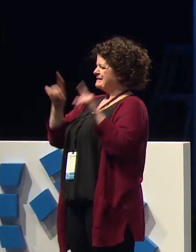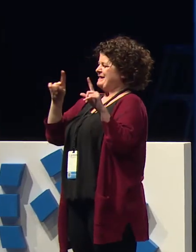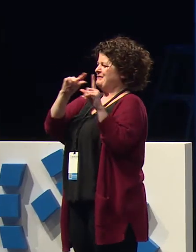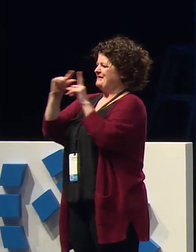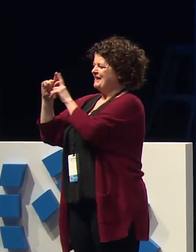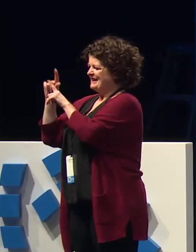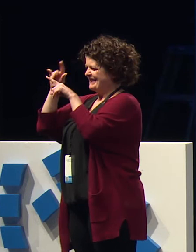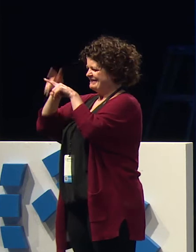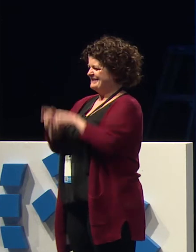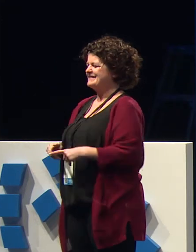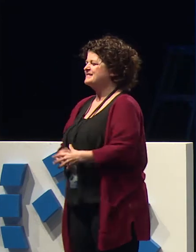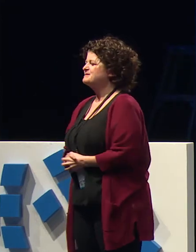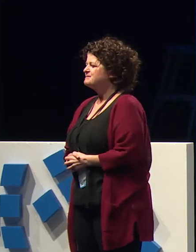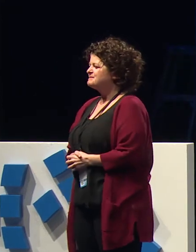thing.